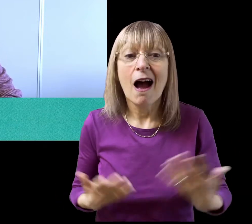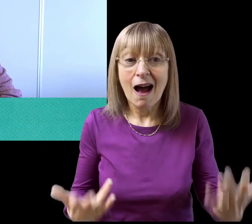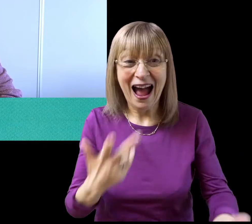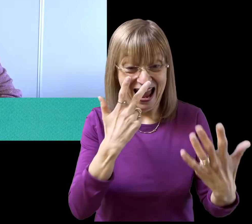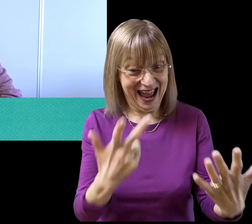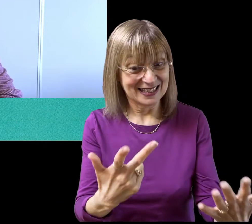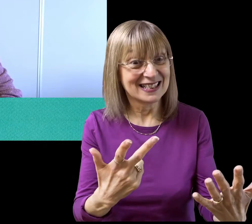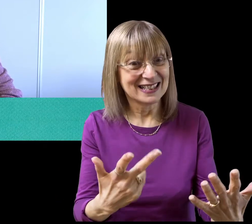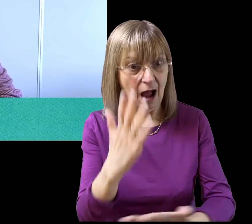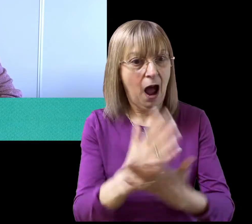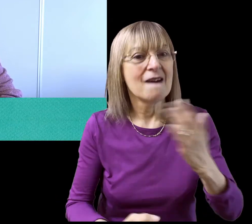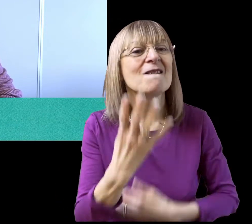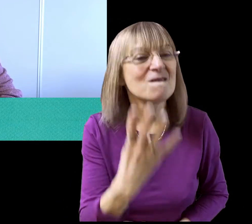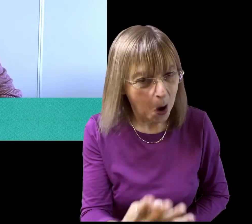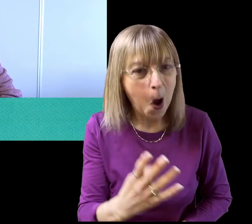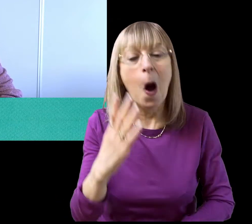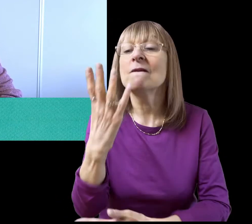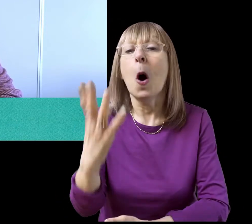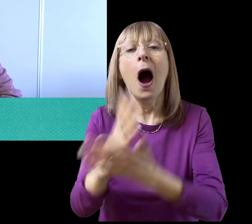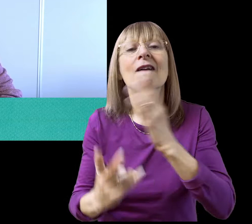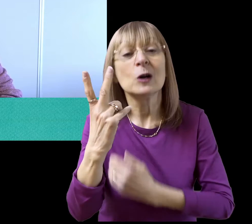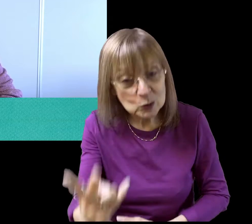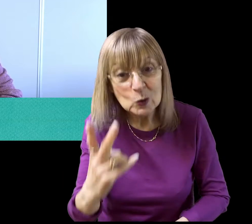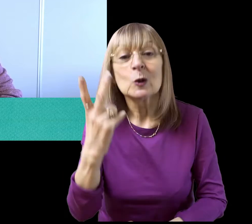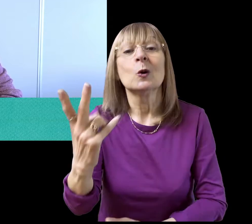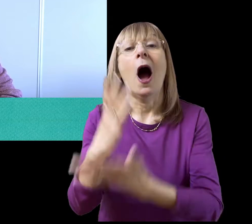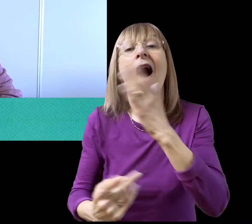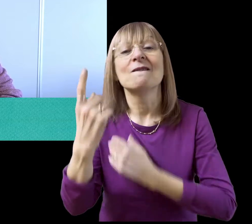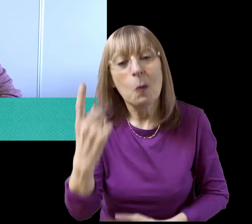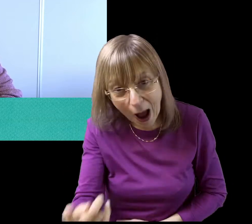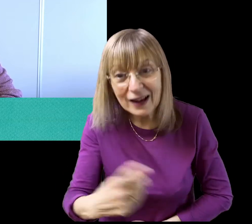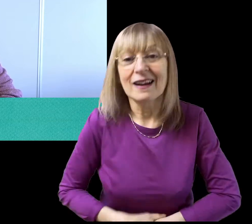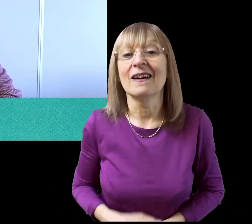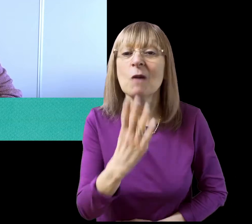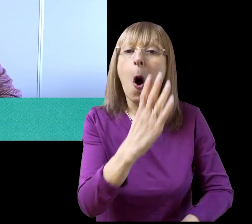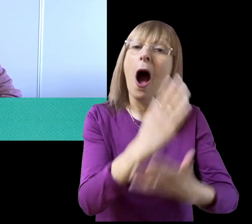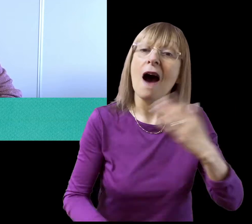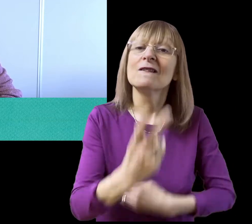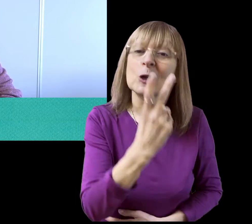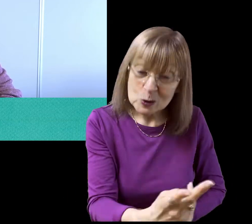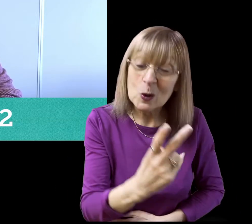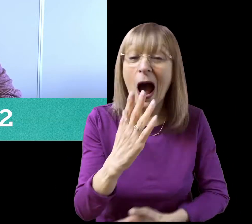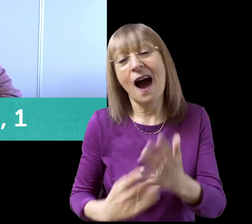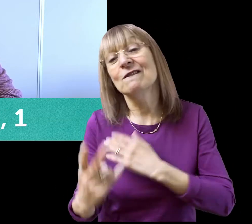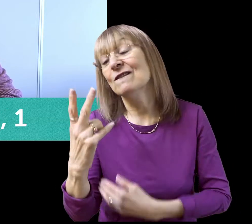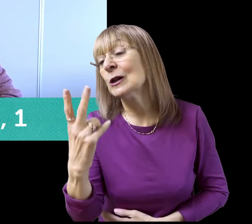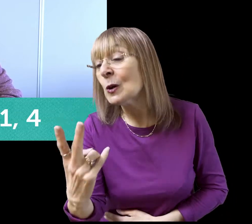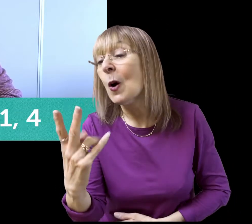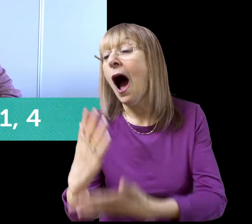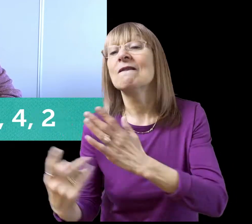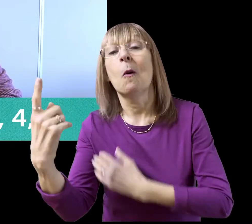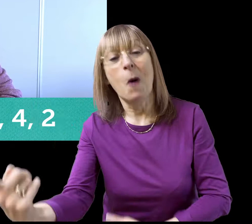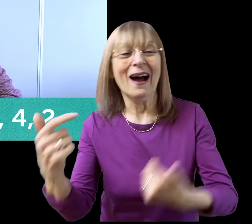this. 8 goes to 4, 4 goes to 2, 2 goes to 1. Goes to 4, goes to 2, goes to 1, goes